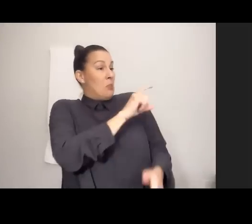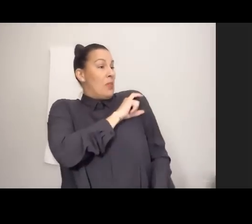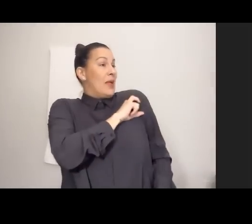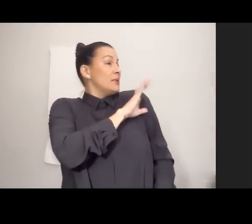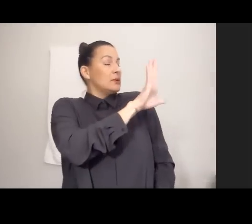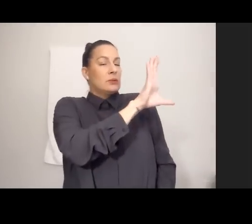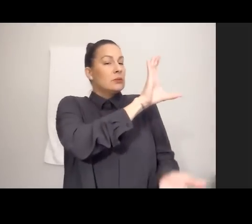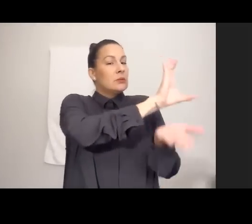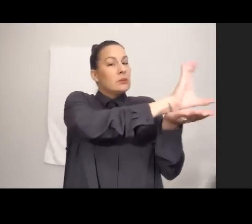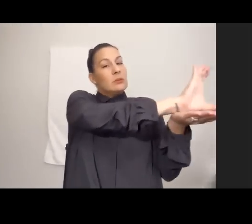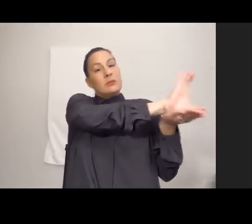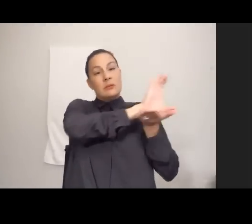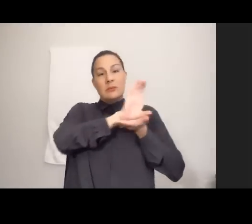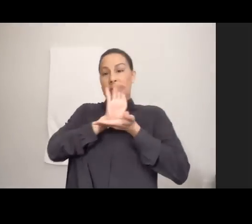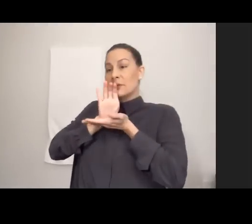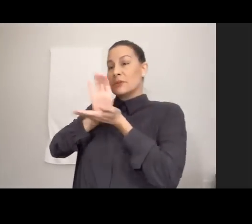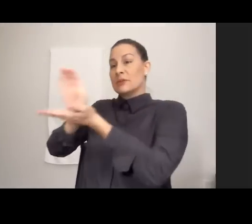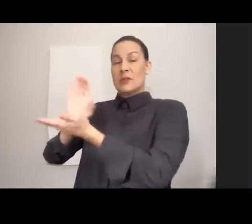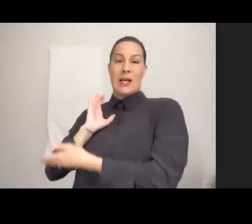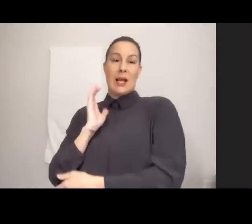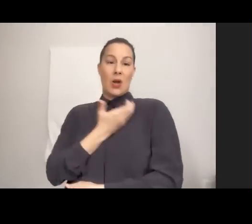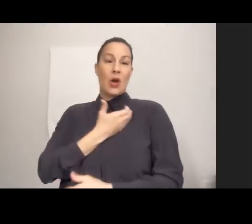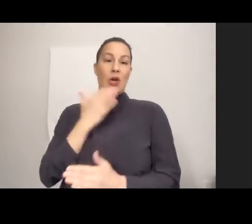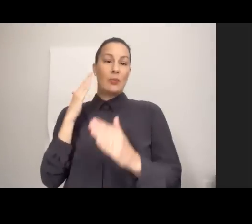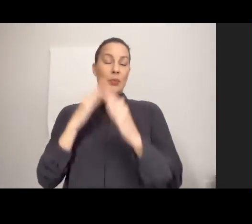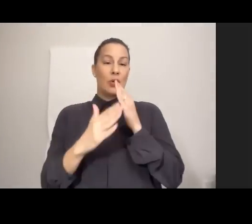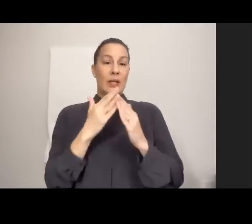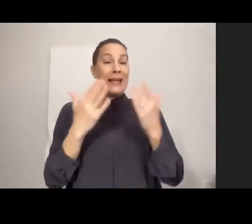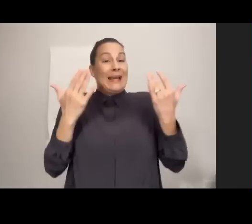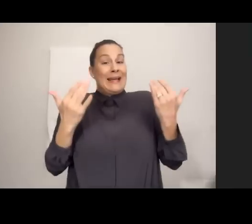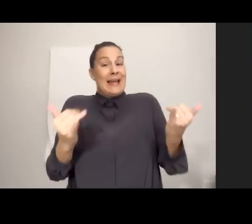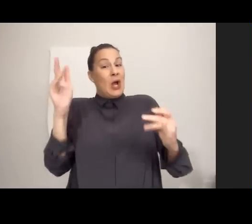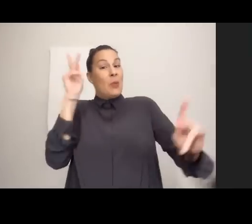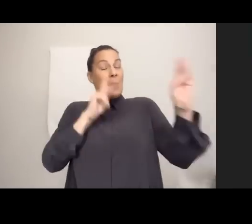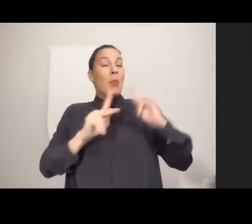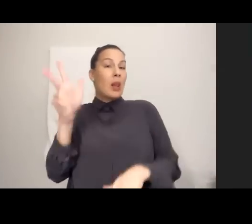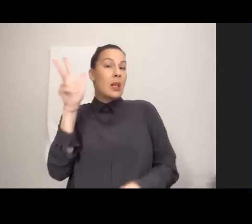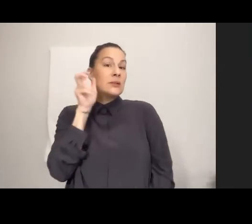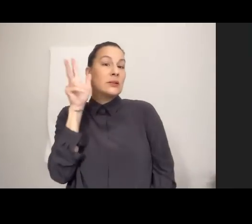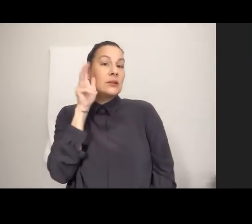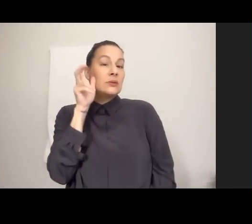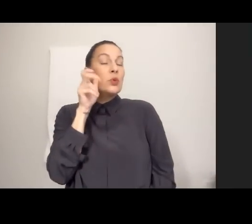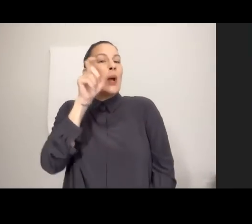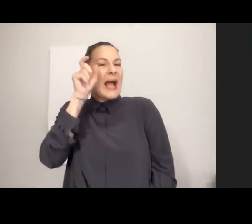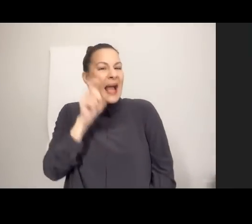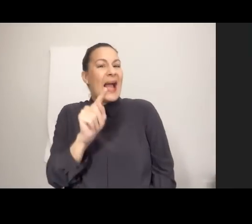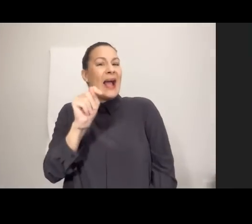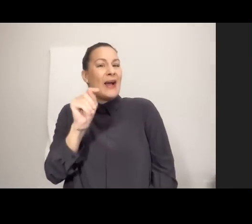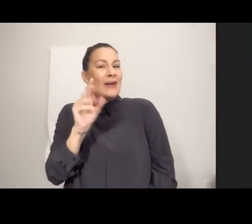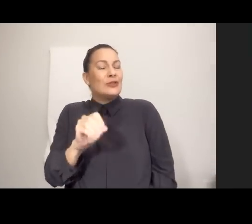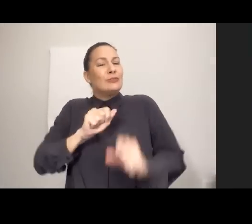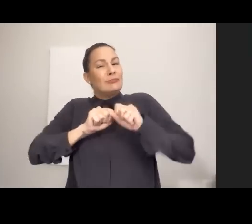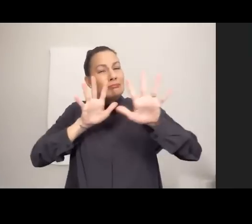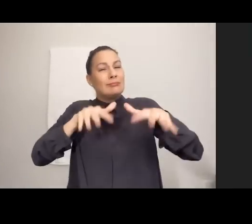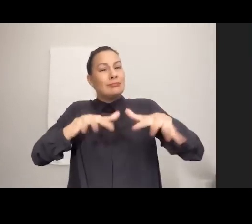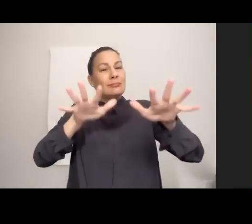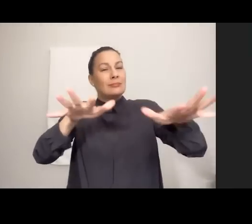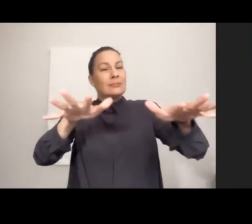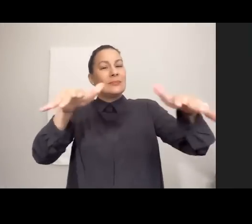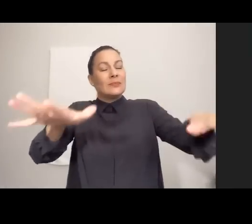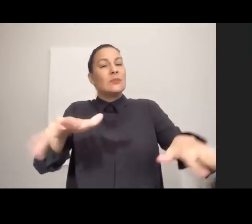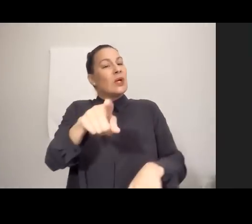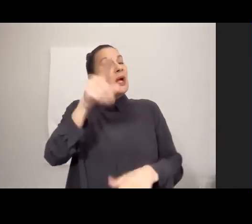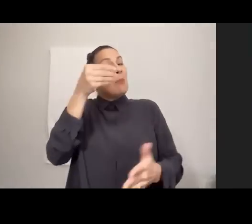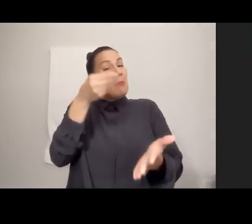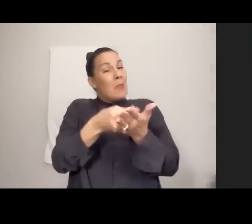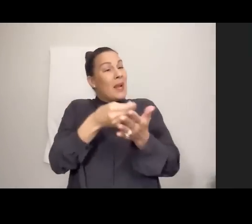resources for our communities. Now people are listening in a new way, and we have to harness that energy that folks have to defund the police